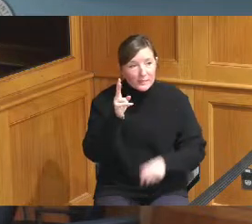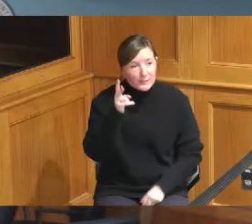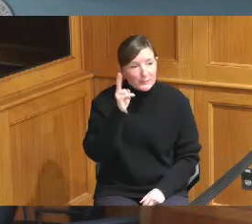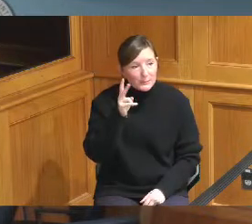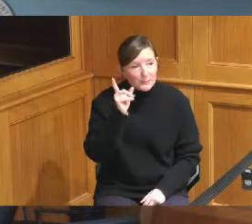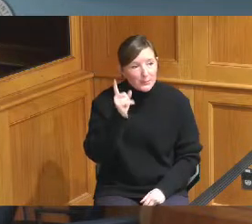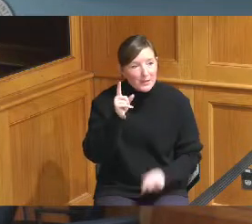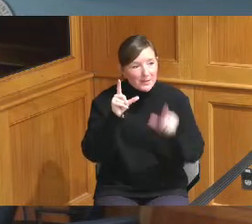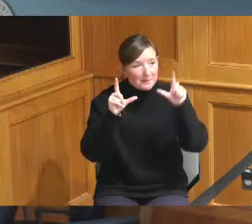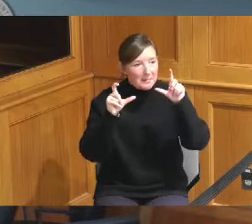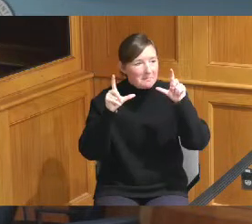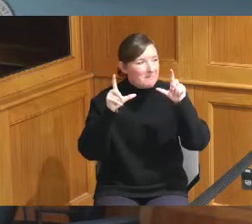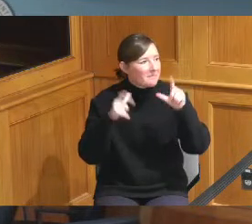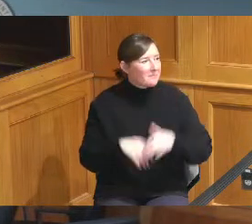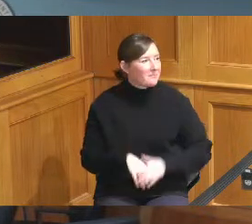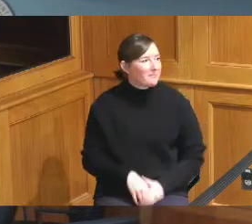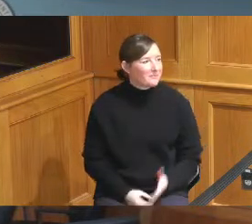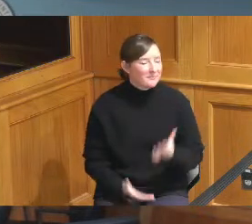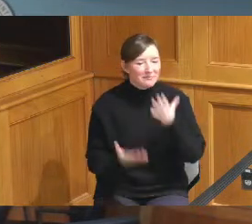Thank you.